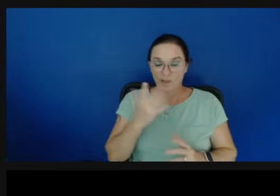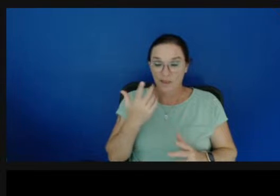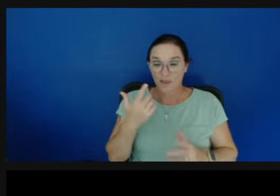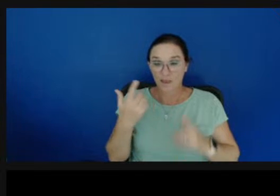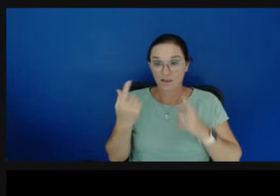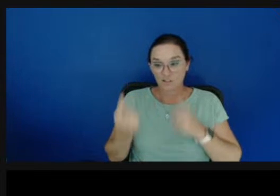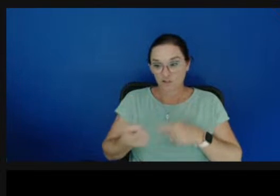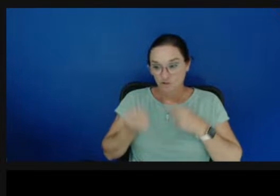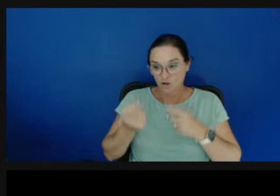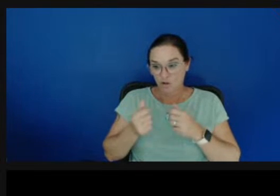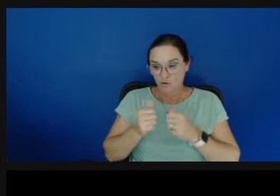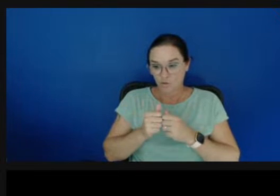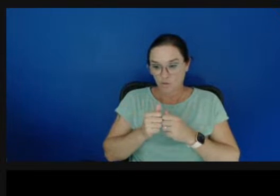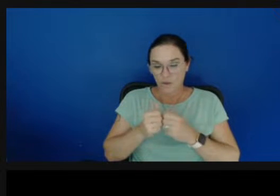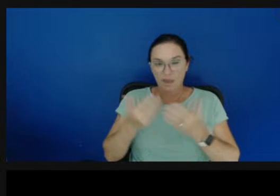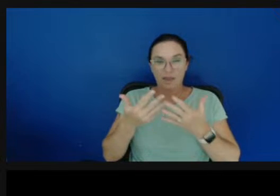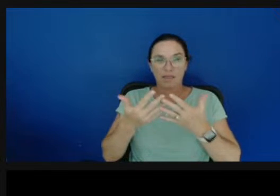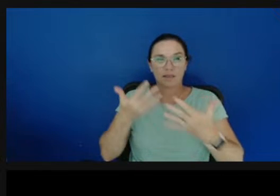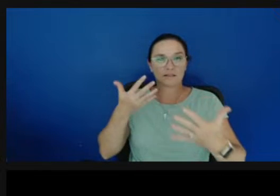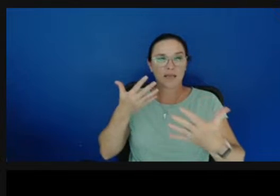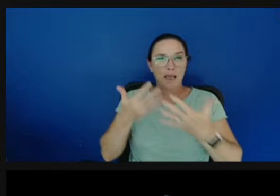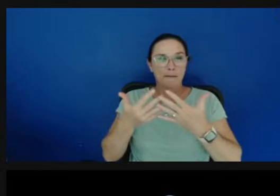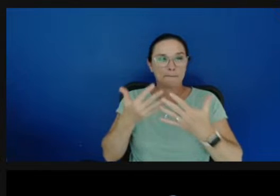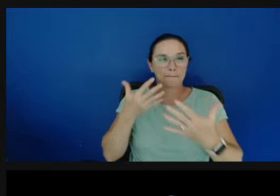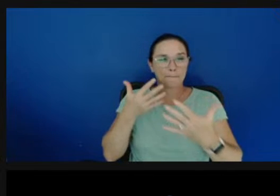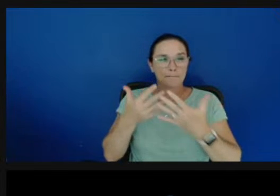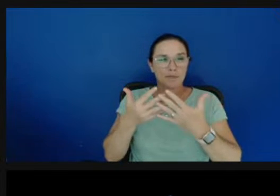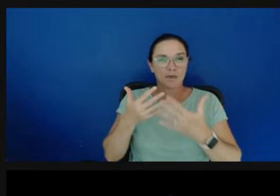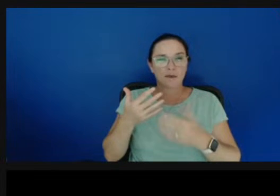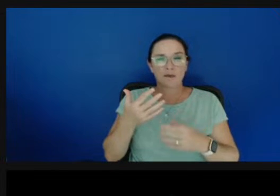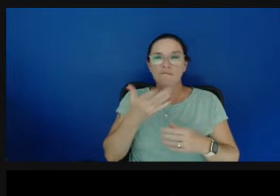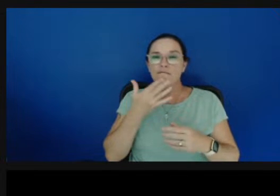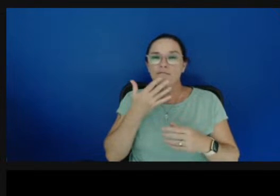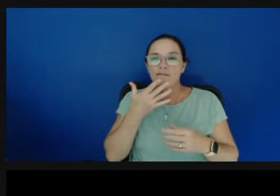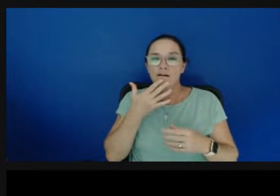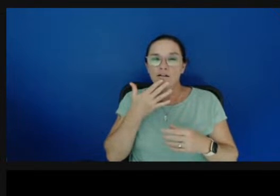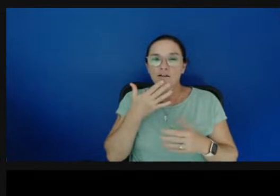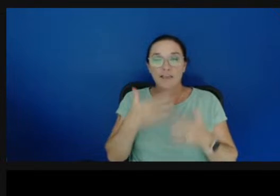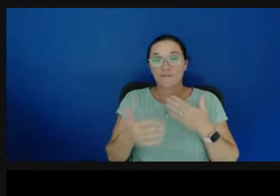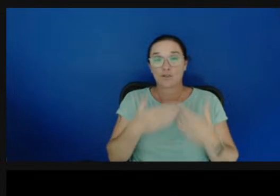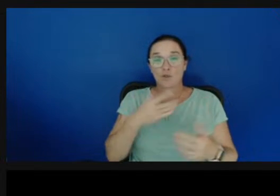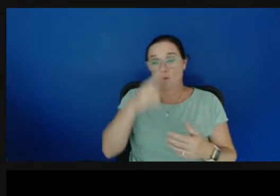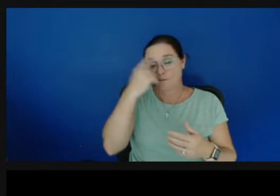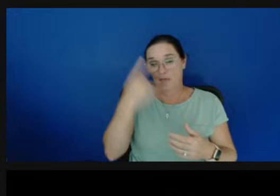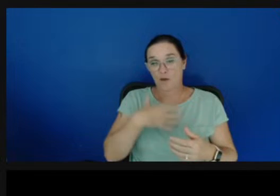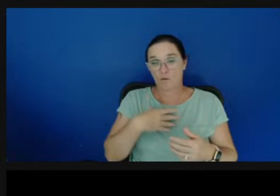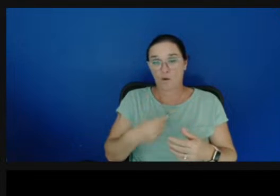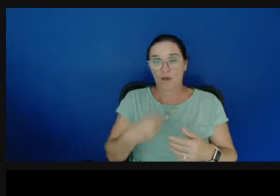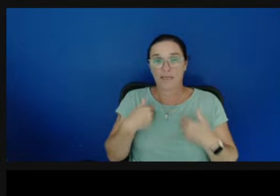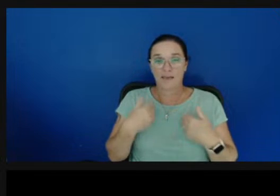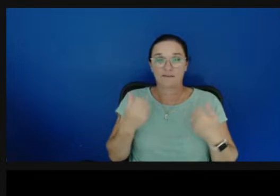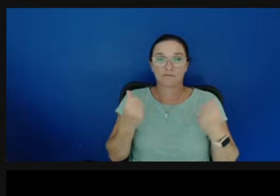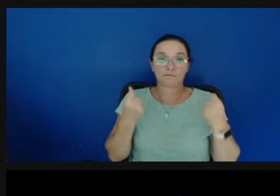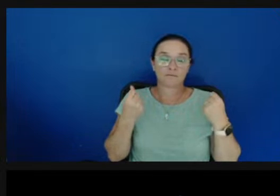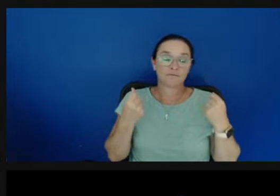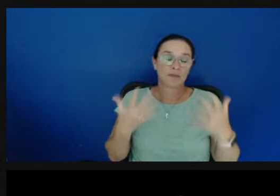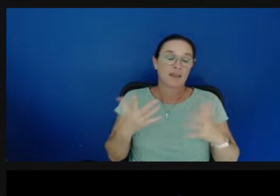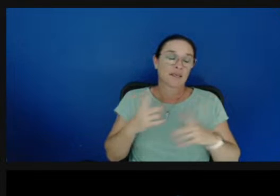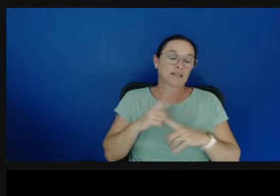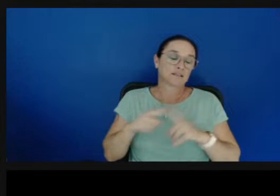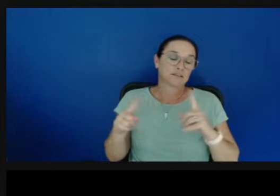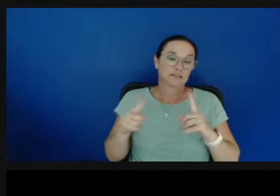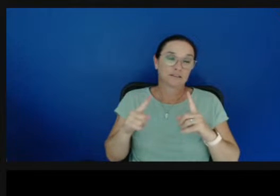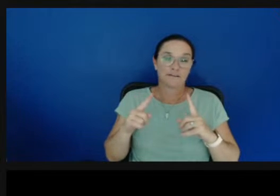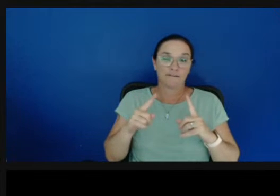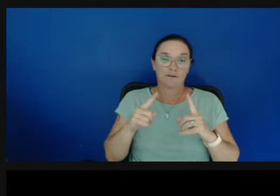to depth and colors, even though it's black and white. Shades of gray, there are hundreds of thousands of shades